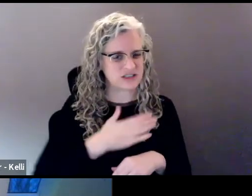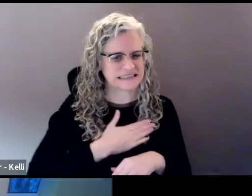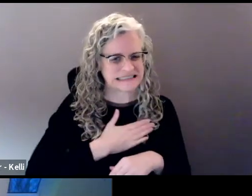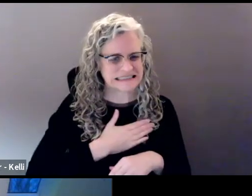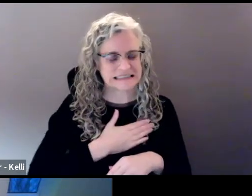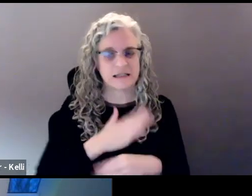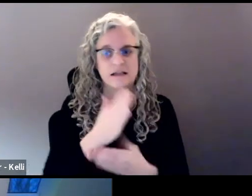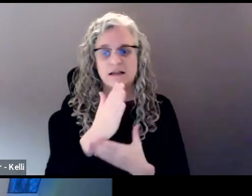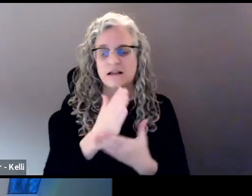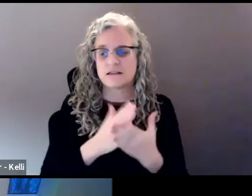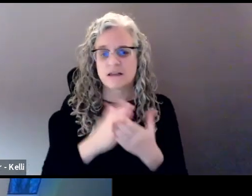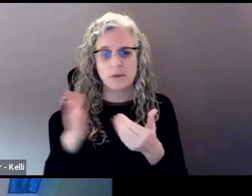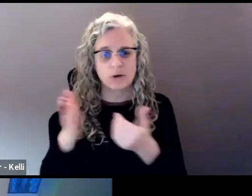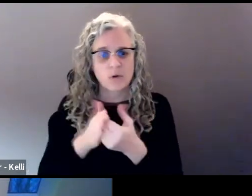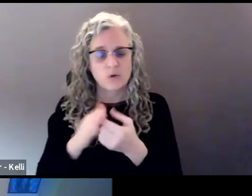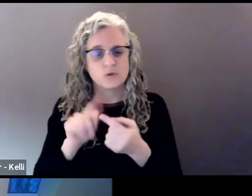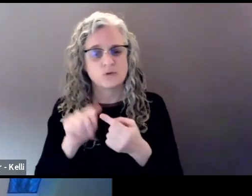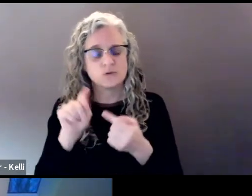near,